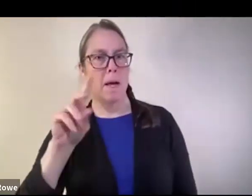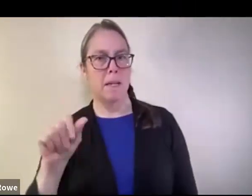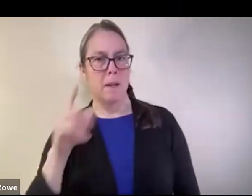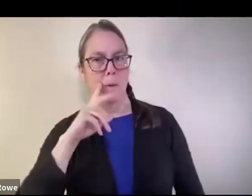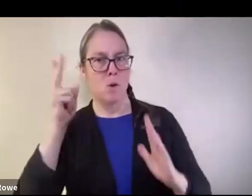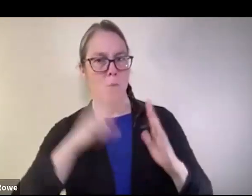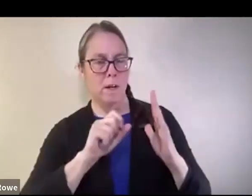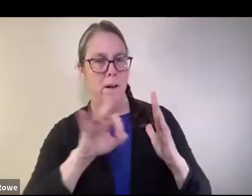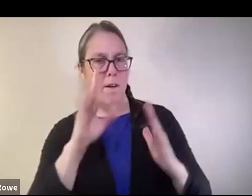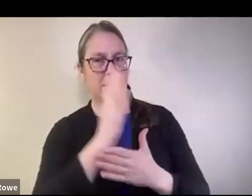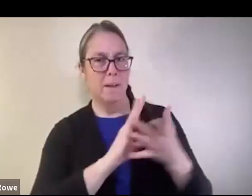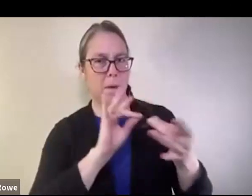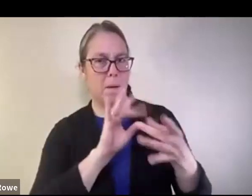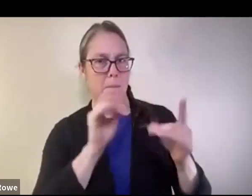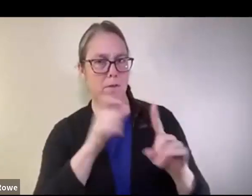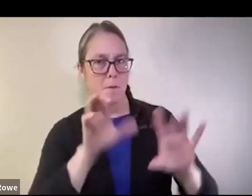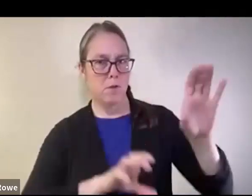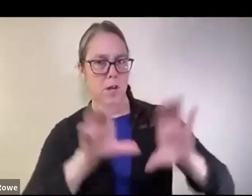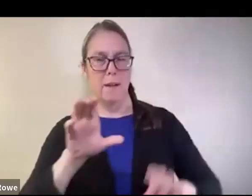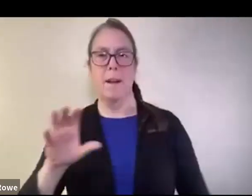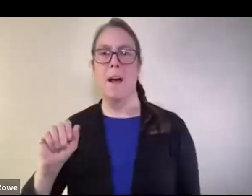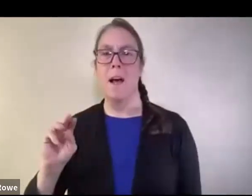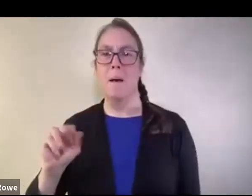the comments in chat. Yes,